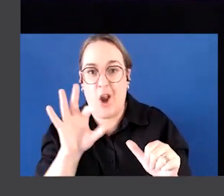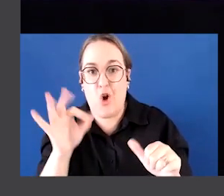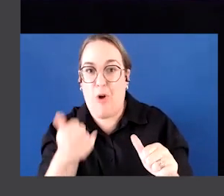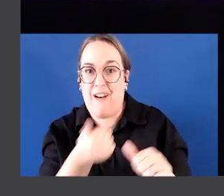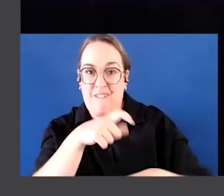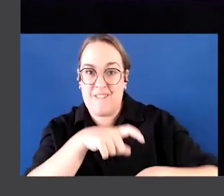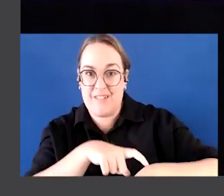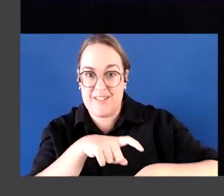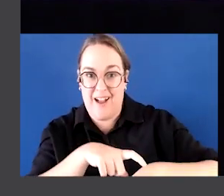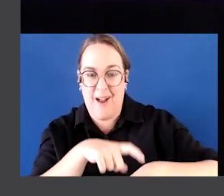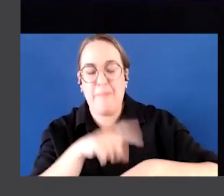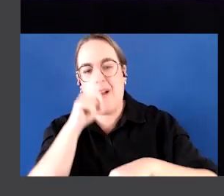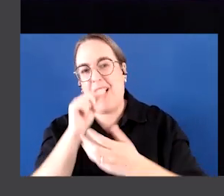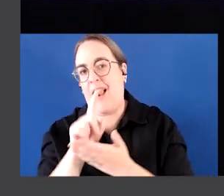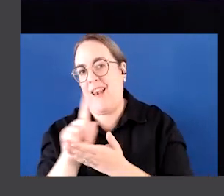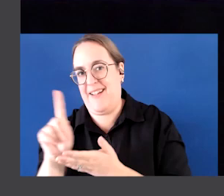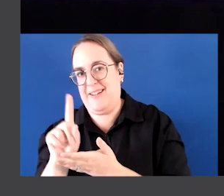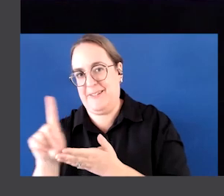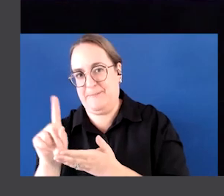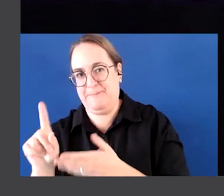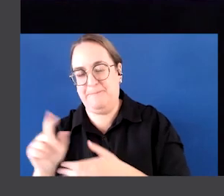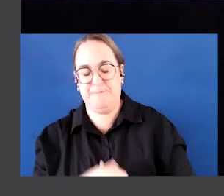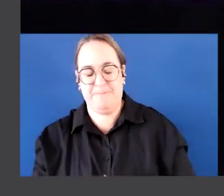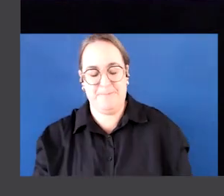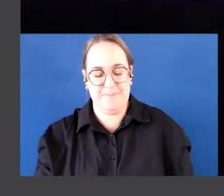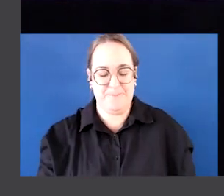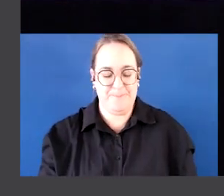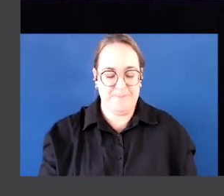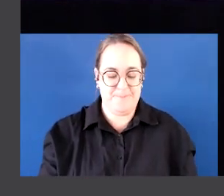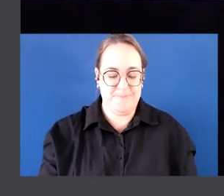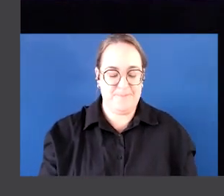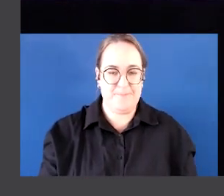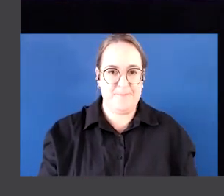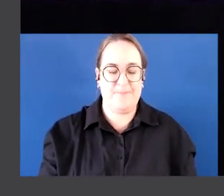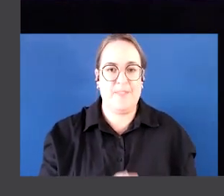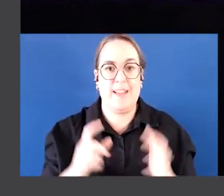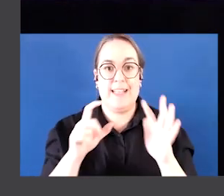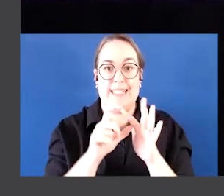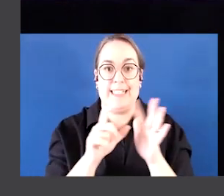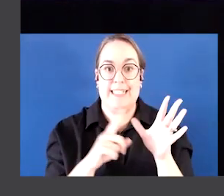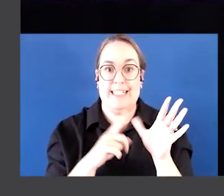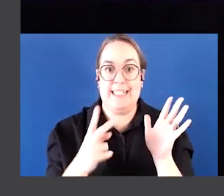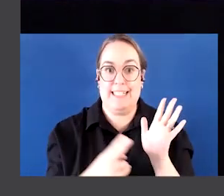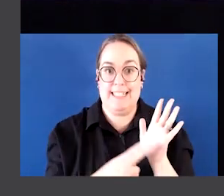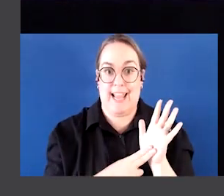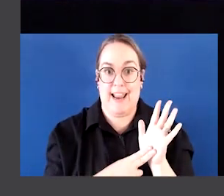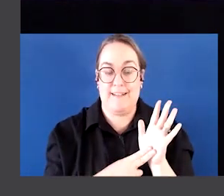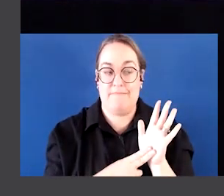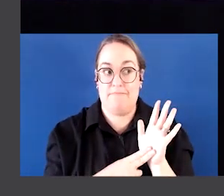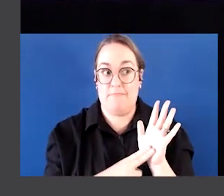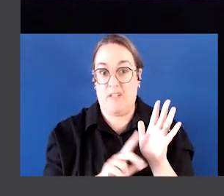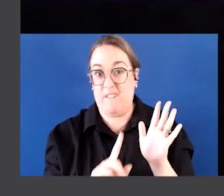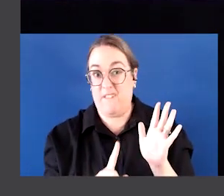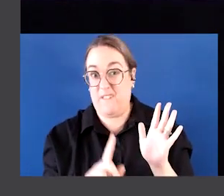for follow-up responses in the coming weeks. So I've got a few questions here, maybe to